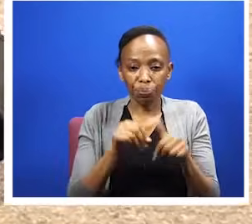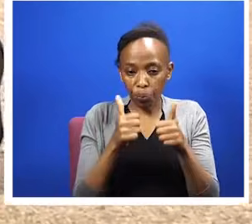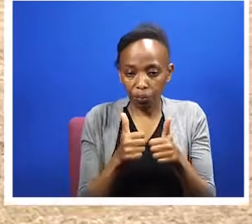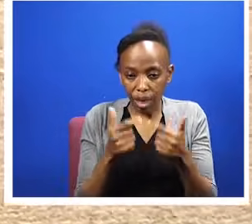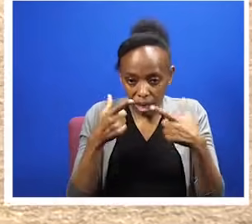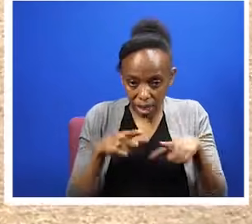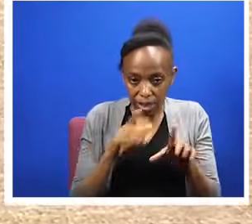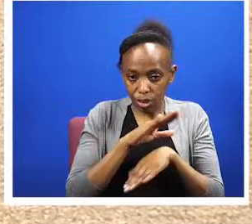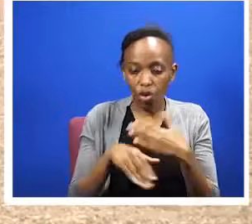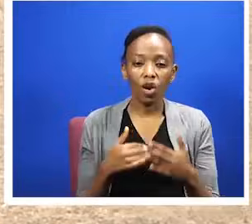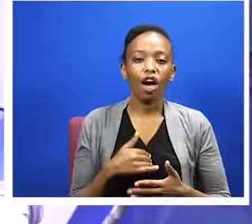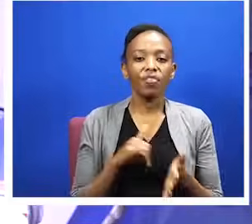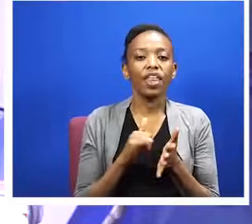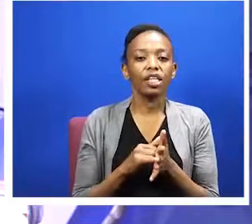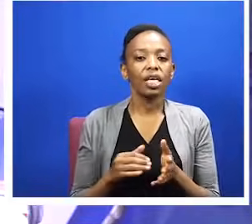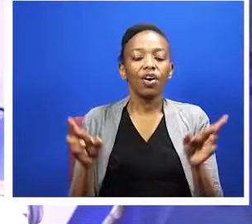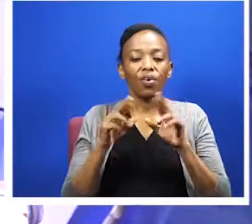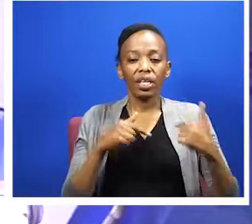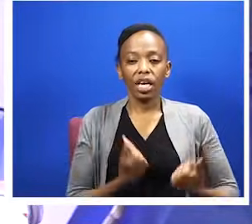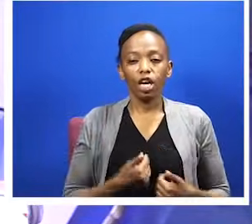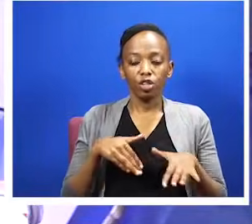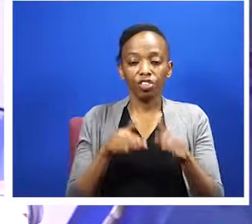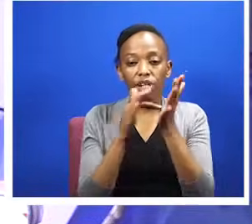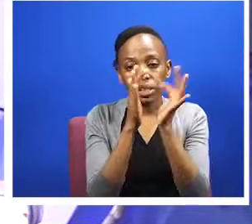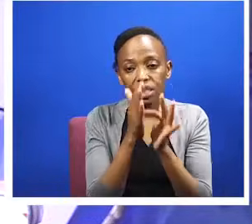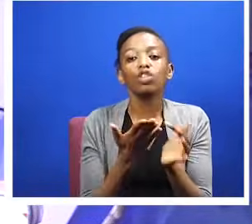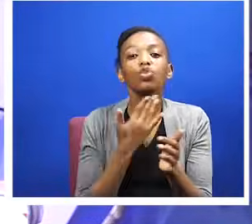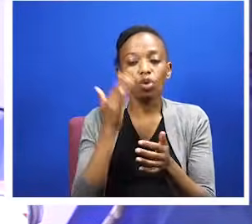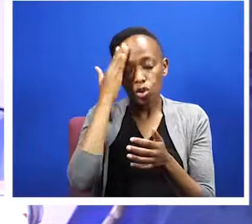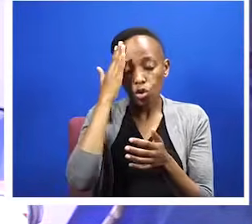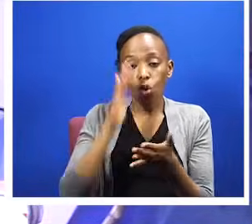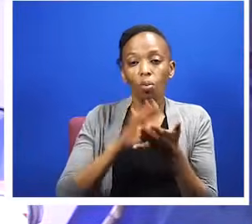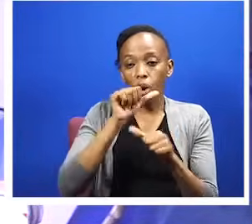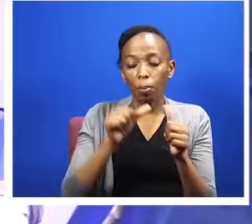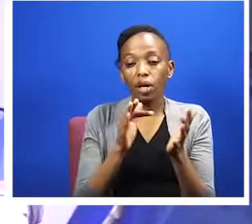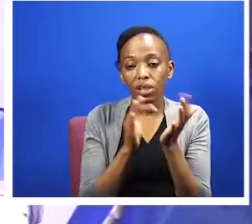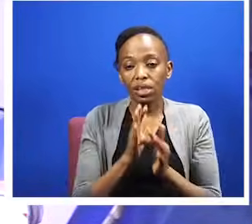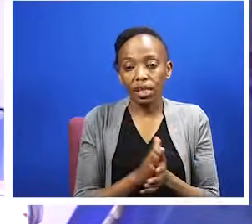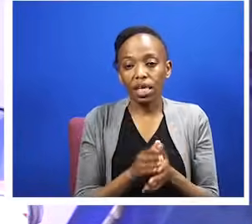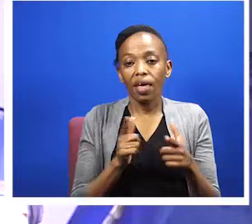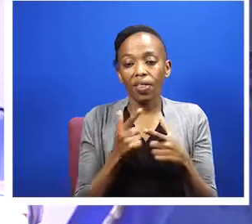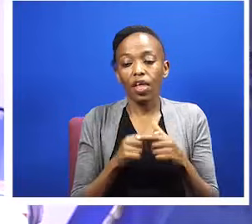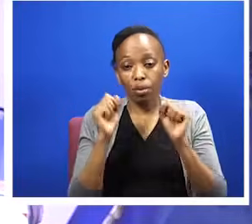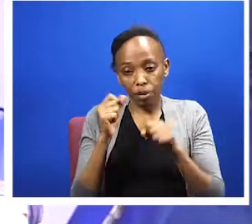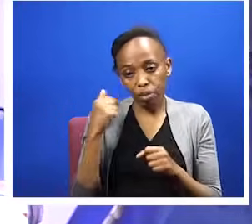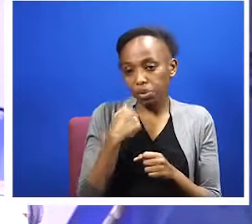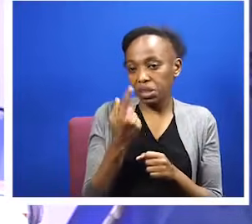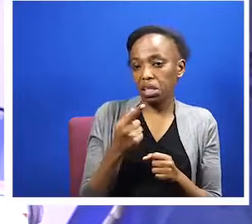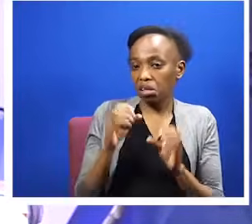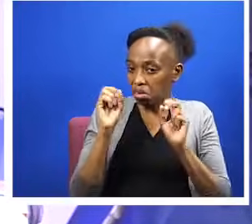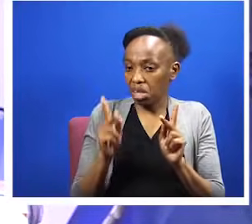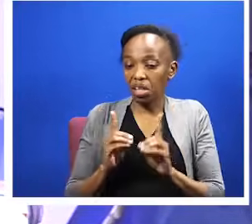us all have that willing heart to follow Jesus, to want to know more about Jesus, okay? And then you may be saying, okay, the